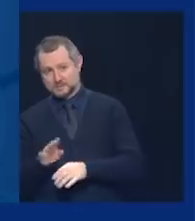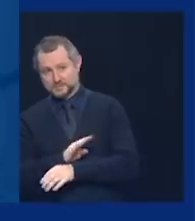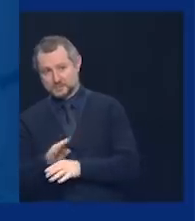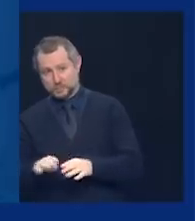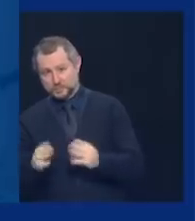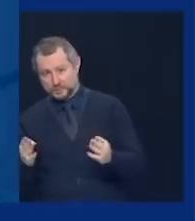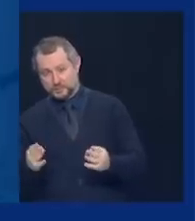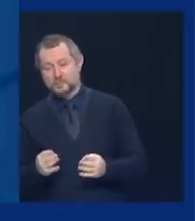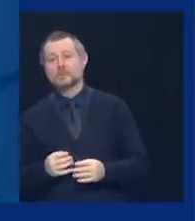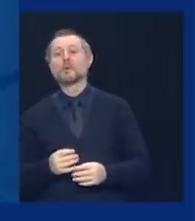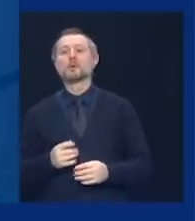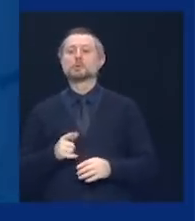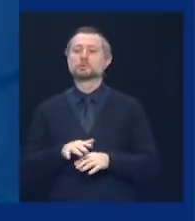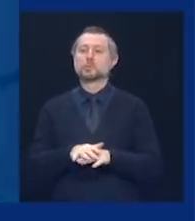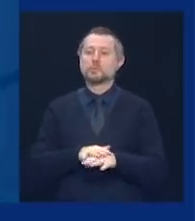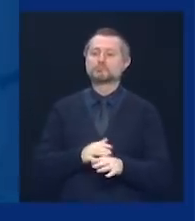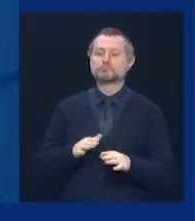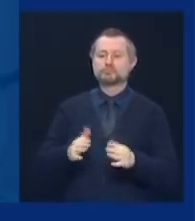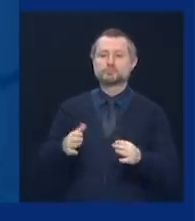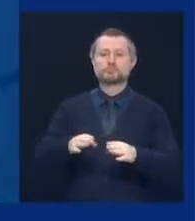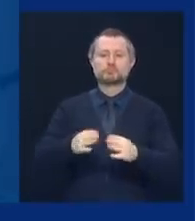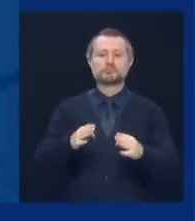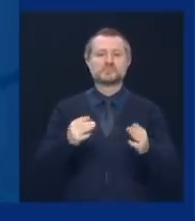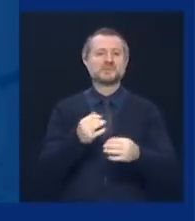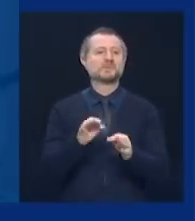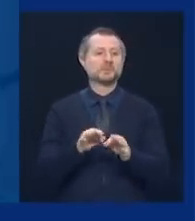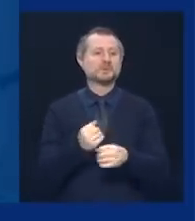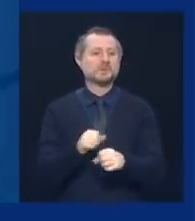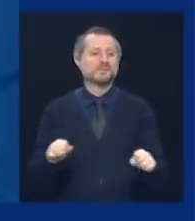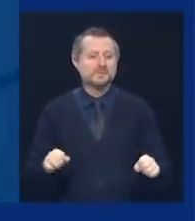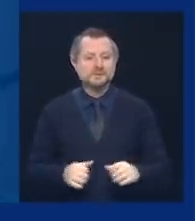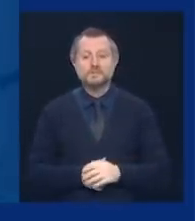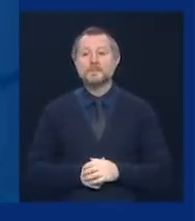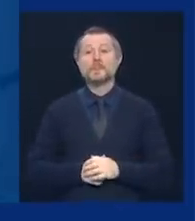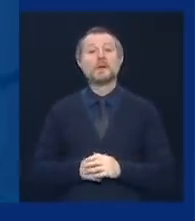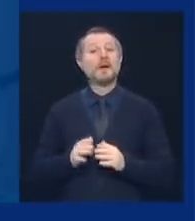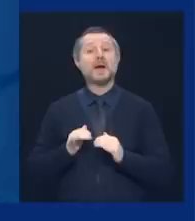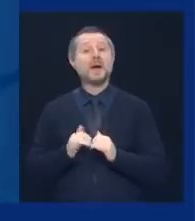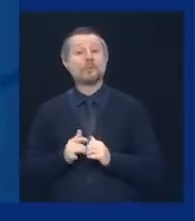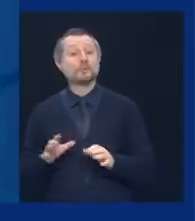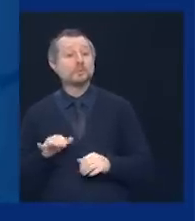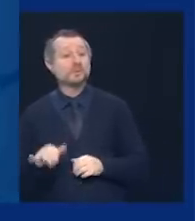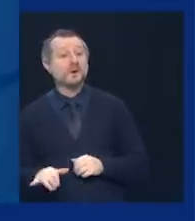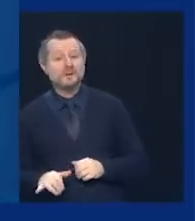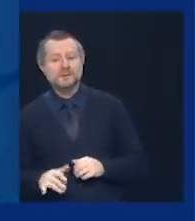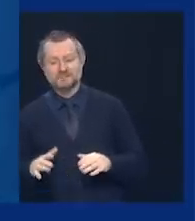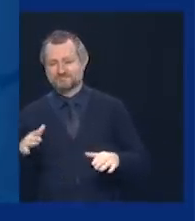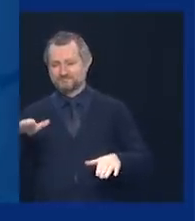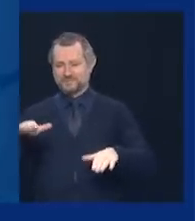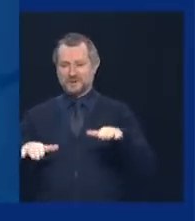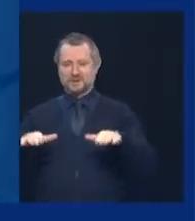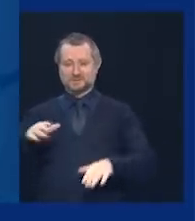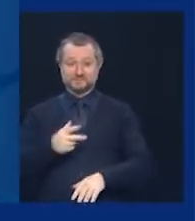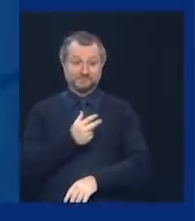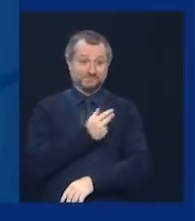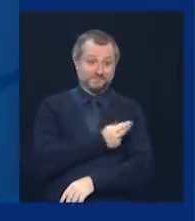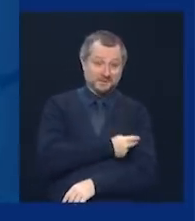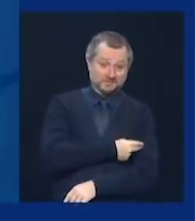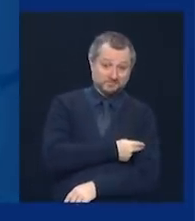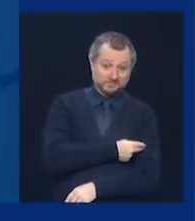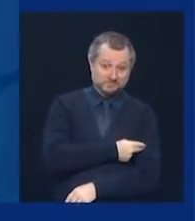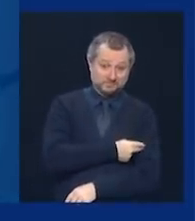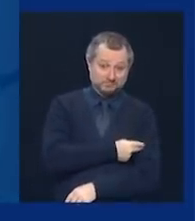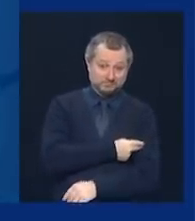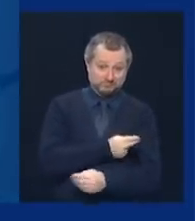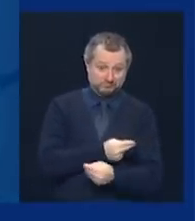reopen safely, right? And the balance is going to be how do you use vaccinations